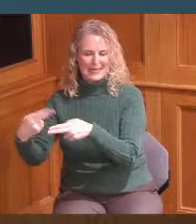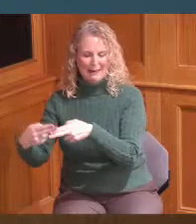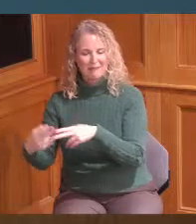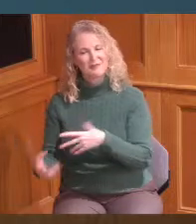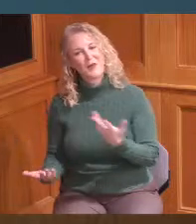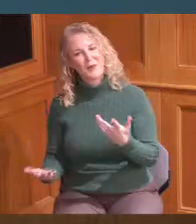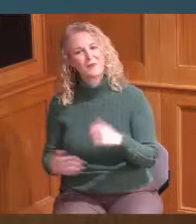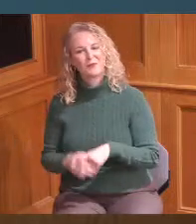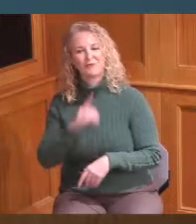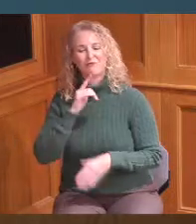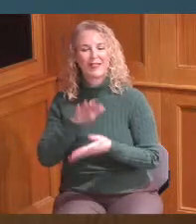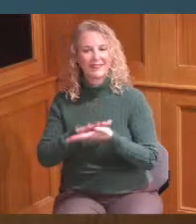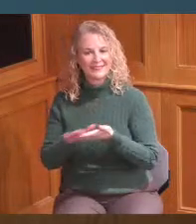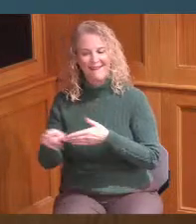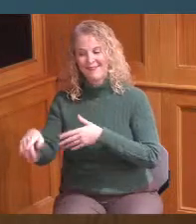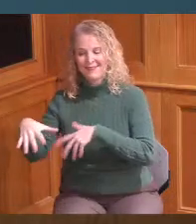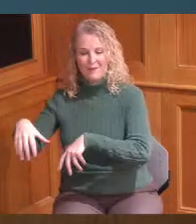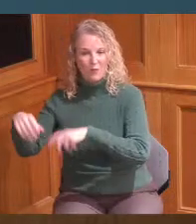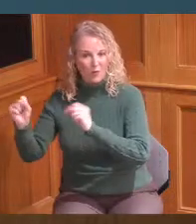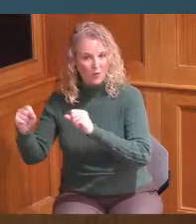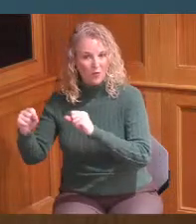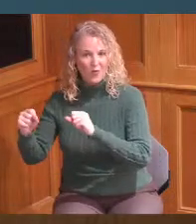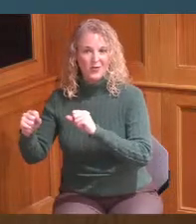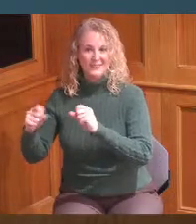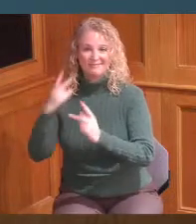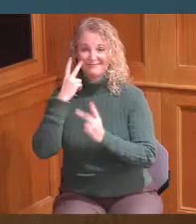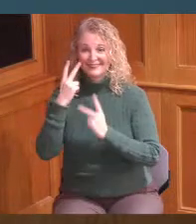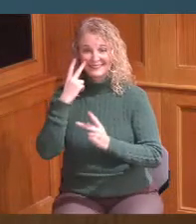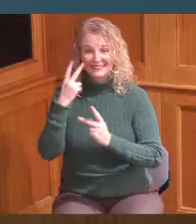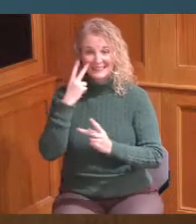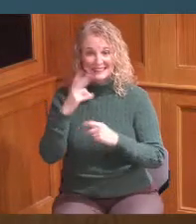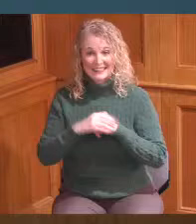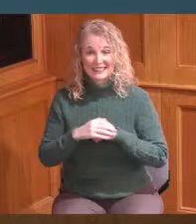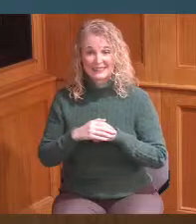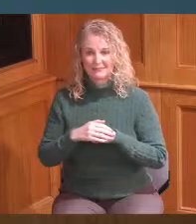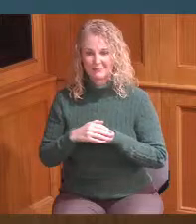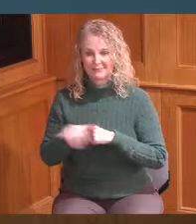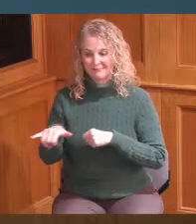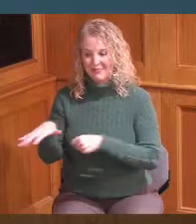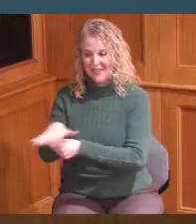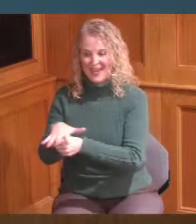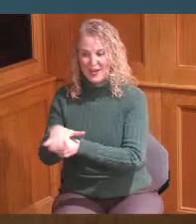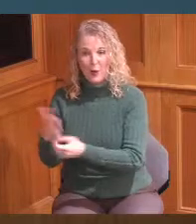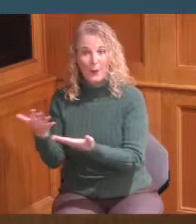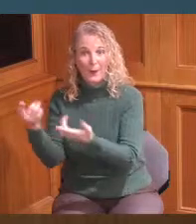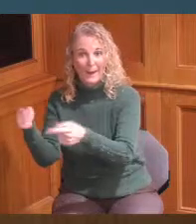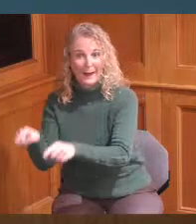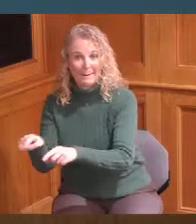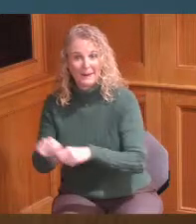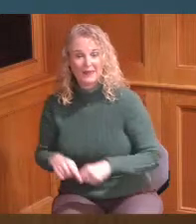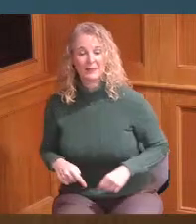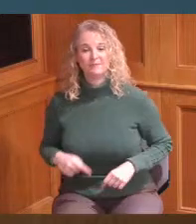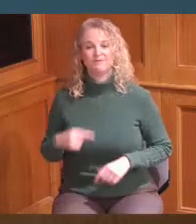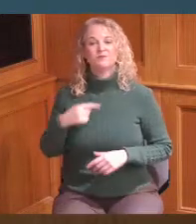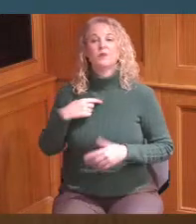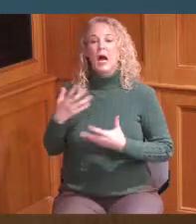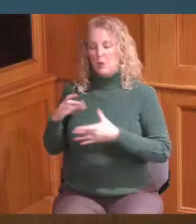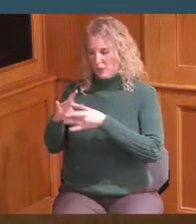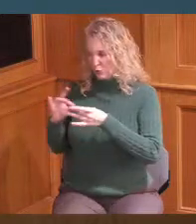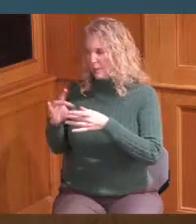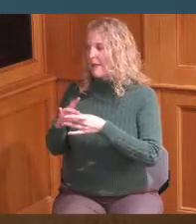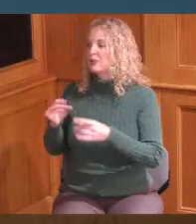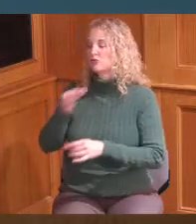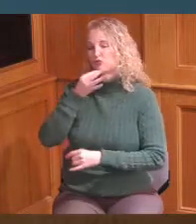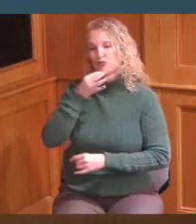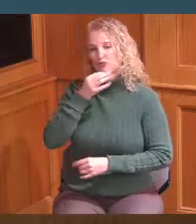to have them hosted and to see what's going on up in the Sharonville Convention Center. I too was going to mention that Martin Luther King